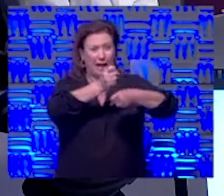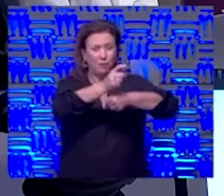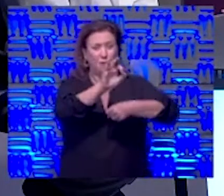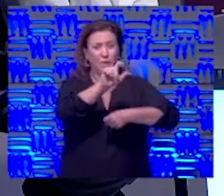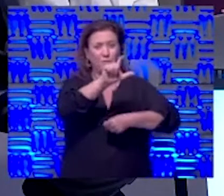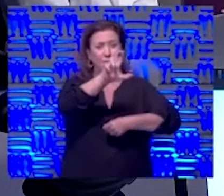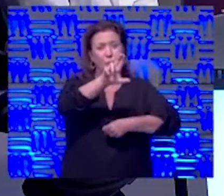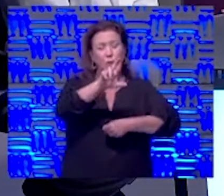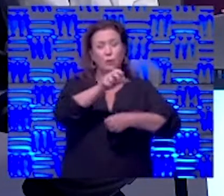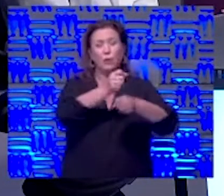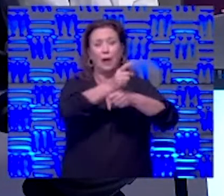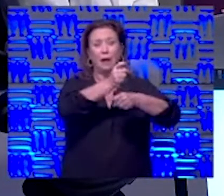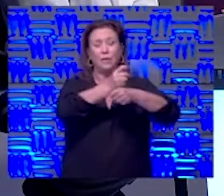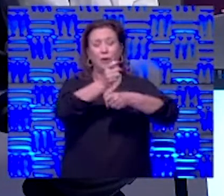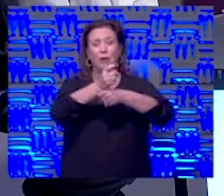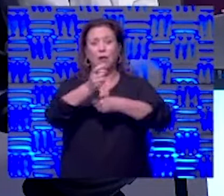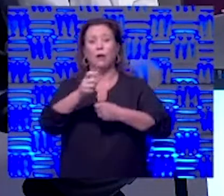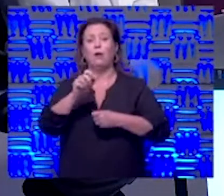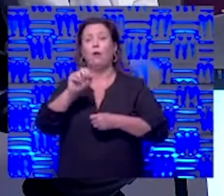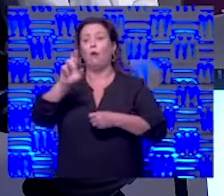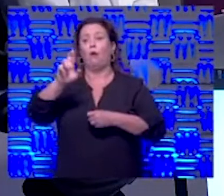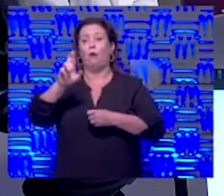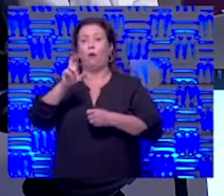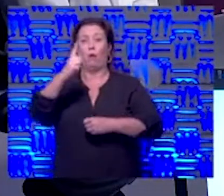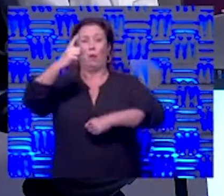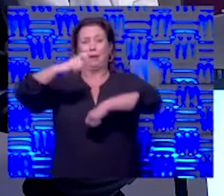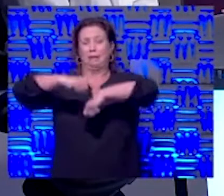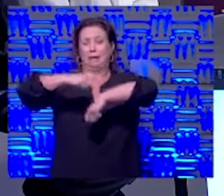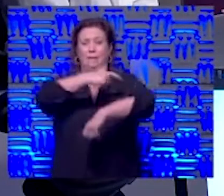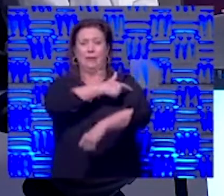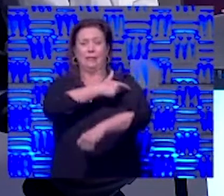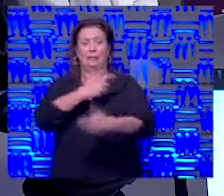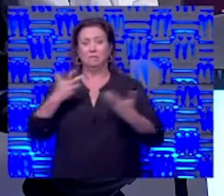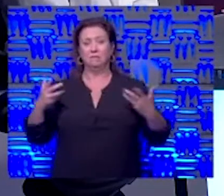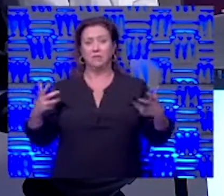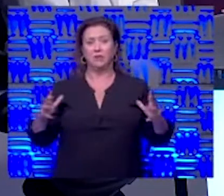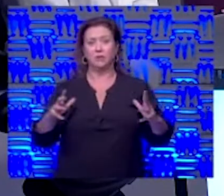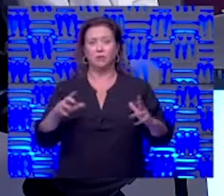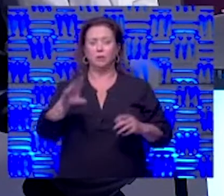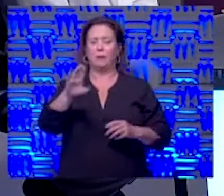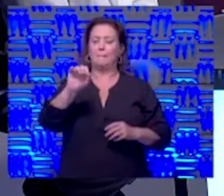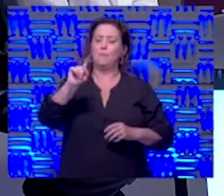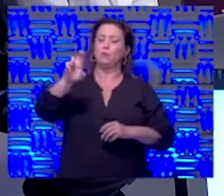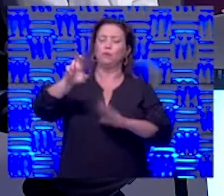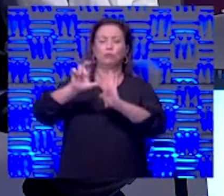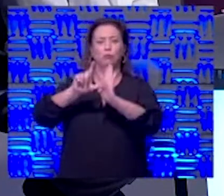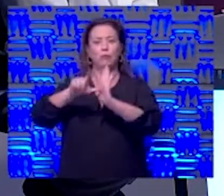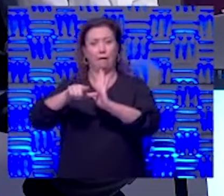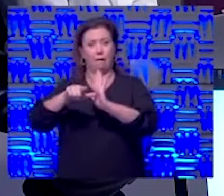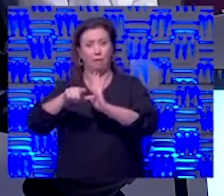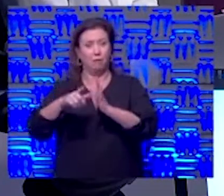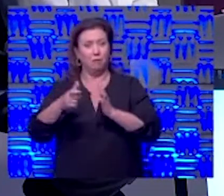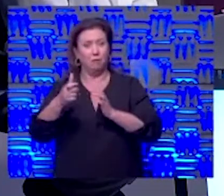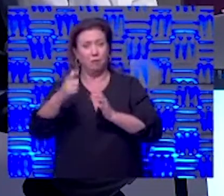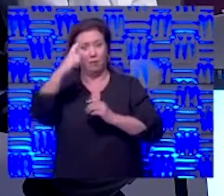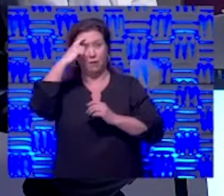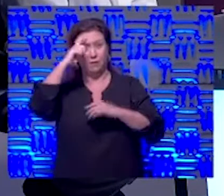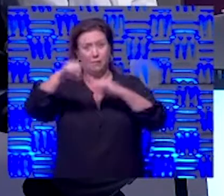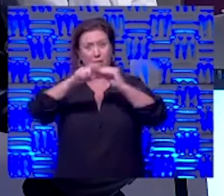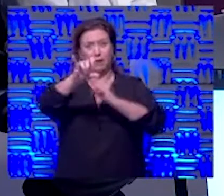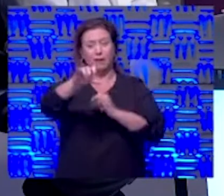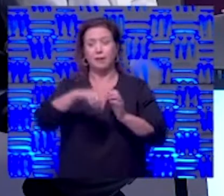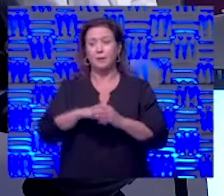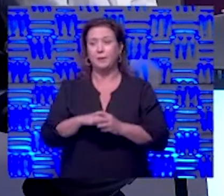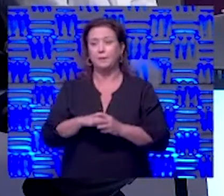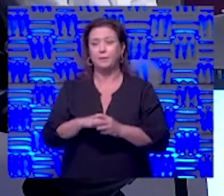shot where you're going to have to do that every year? Or is it going to be a one-time vaccine with maybe a booster down the road? Yeah. Any thoughts? Yeah,